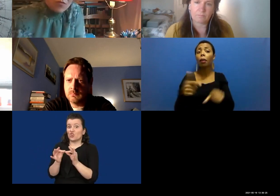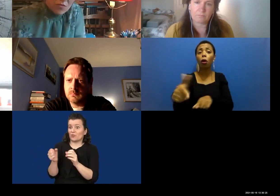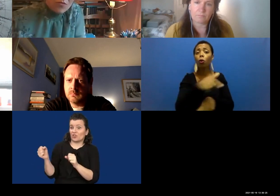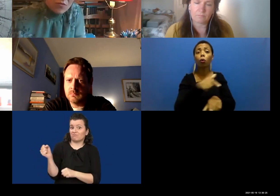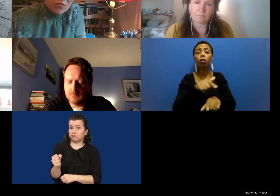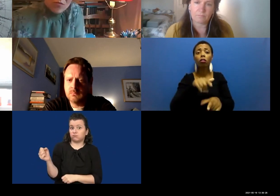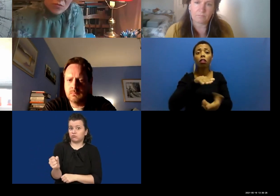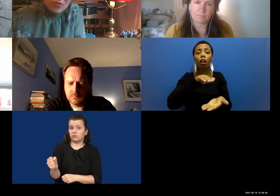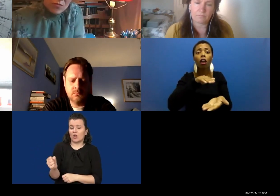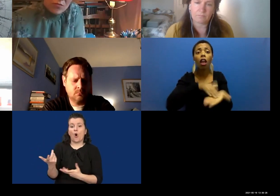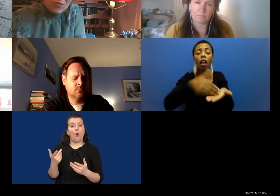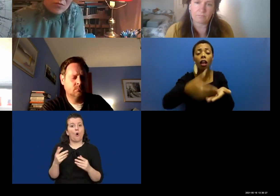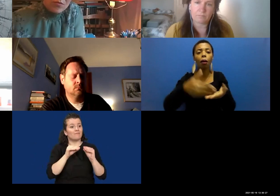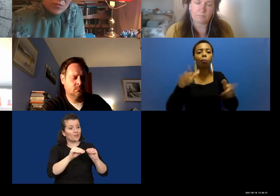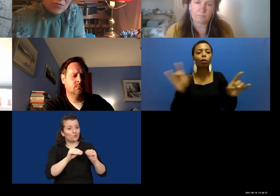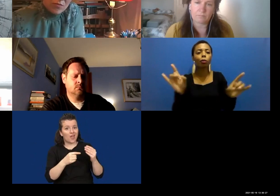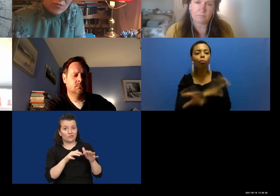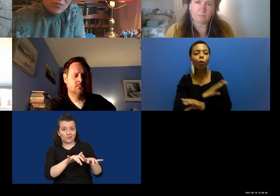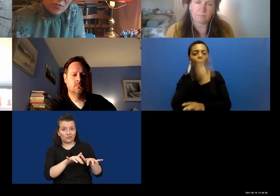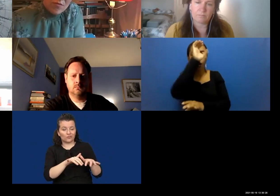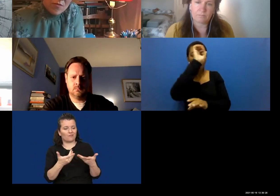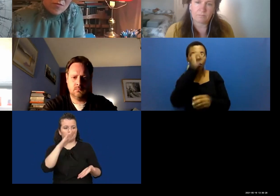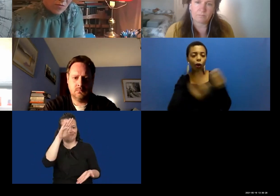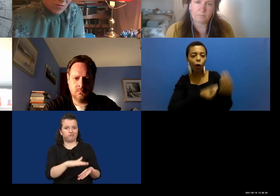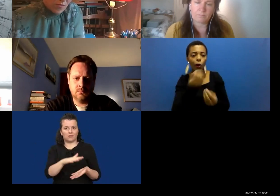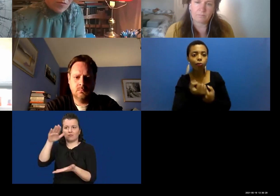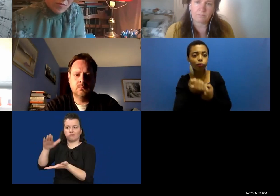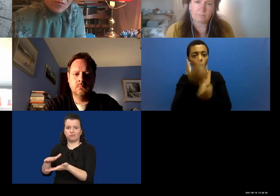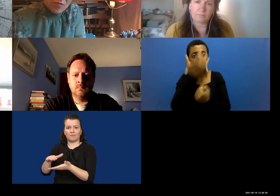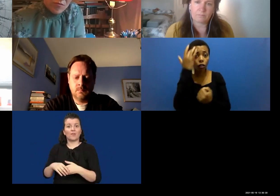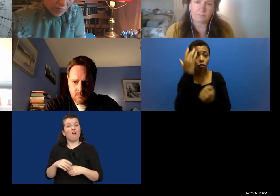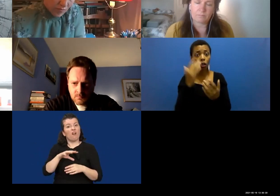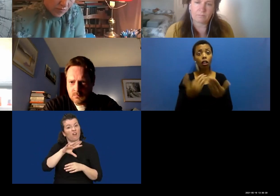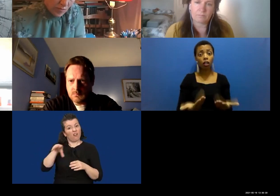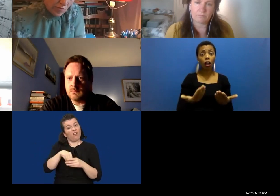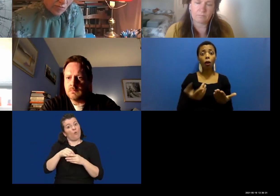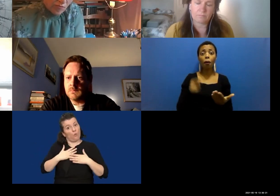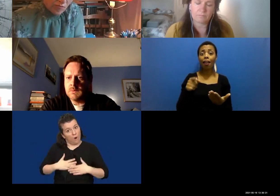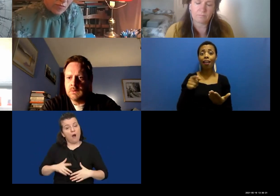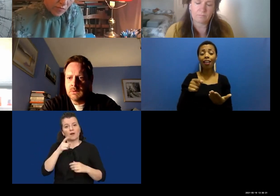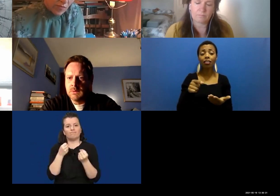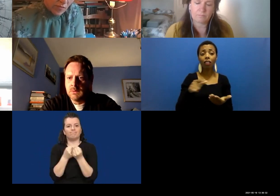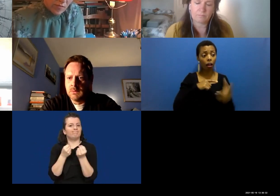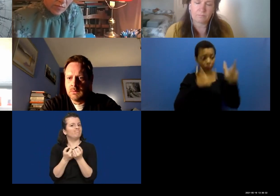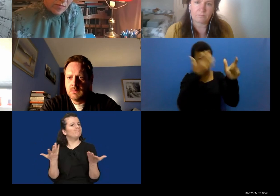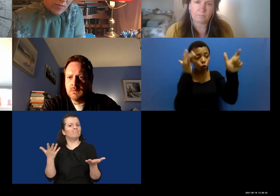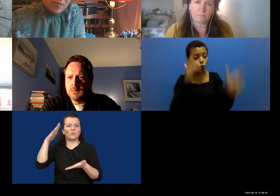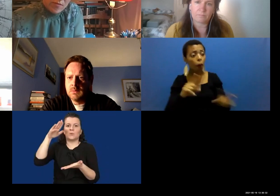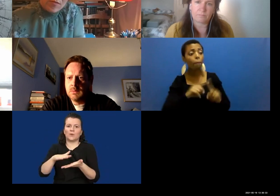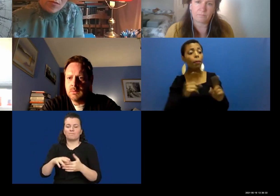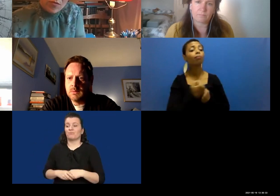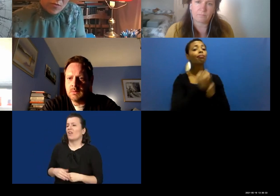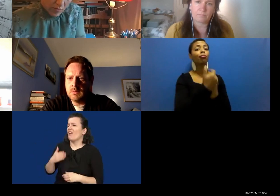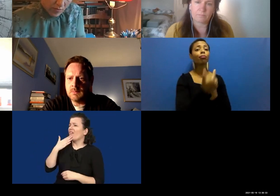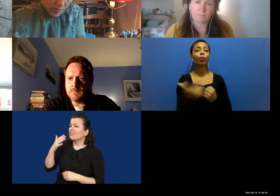digital literacy. So the will is there, but the support is not. And thank you for that important comment,